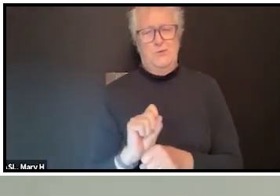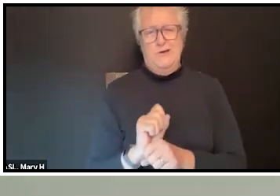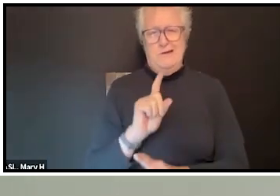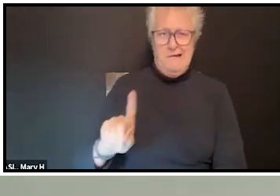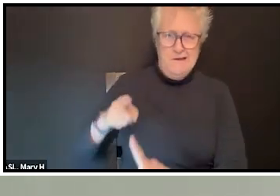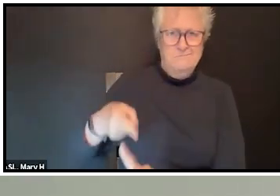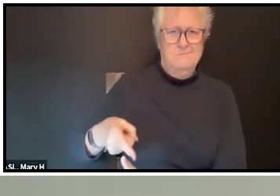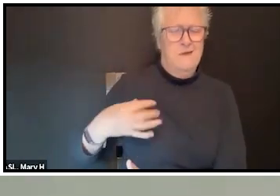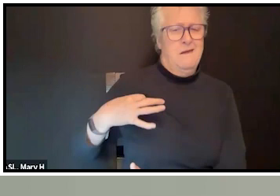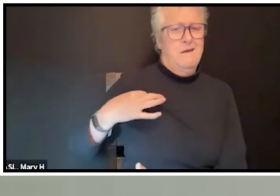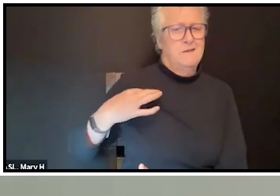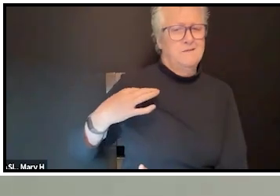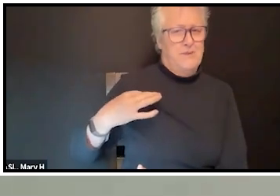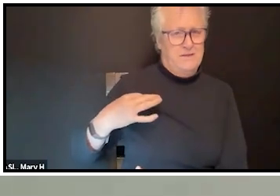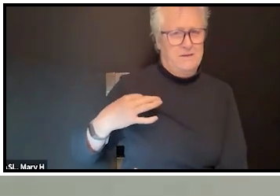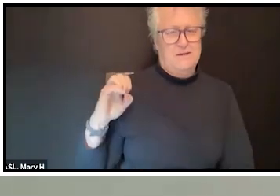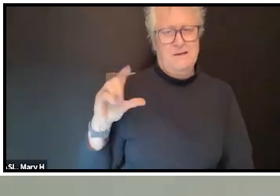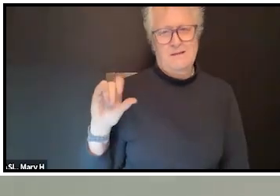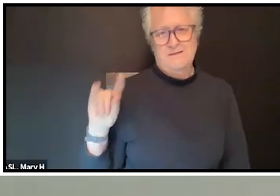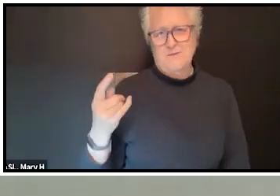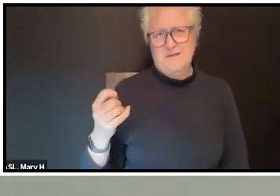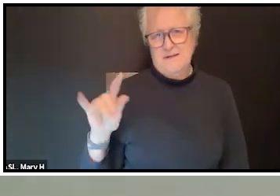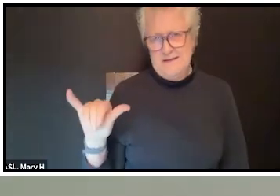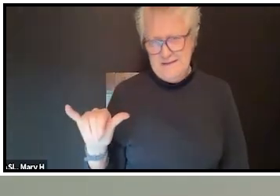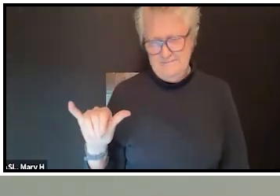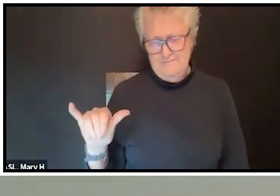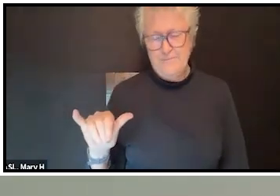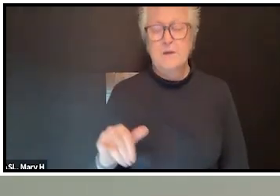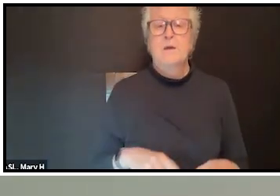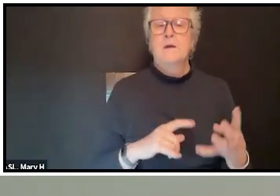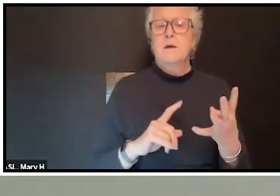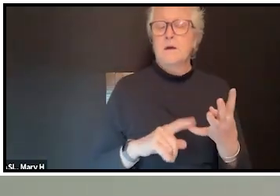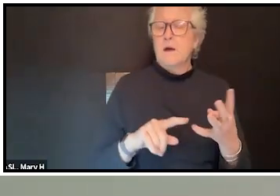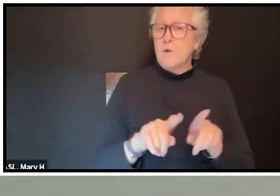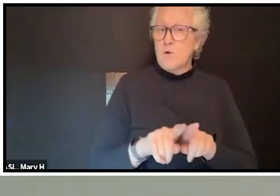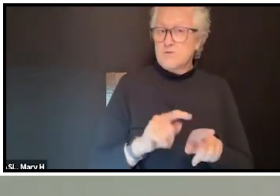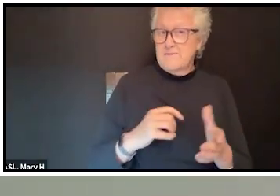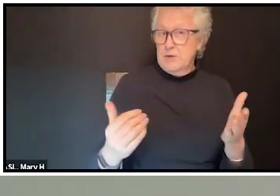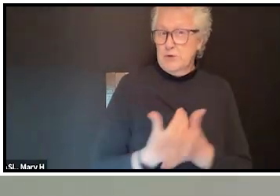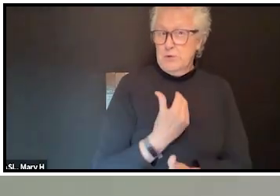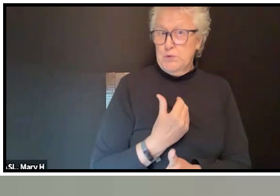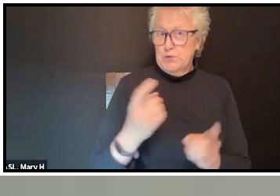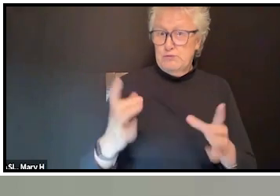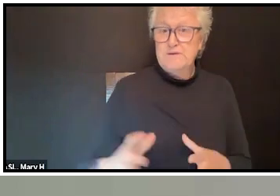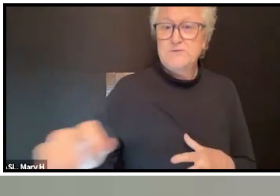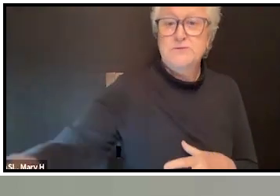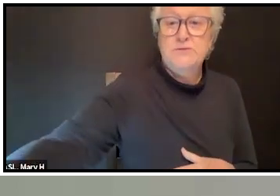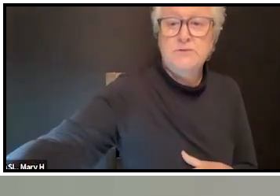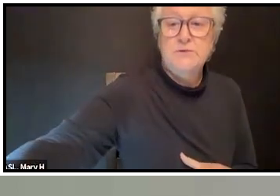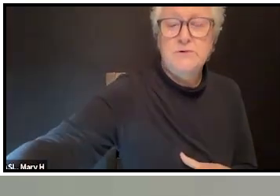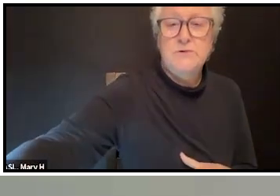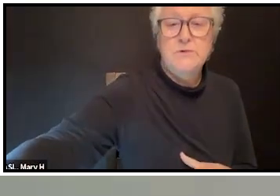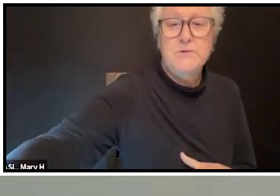time. And we also have a new director at BHDDH, which maybe some of you have seen in the paper, but